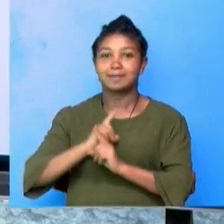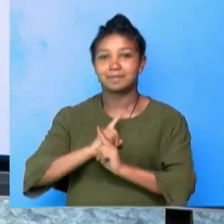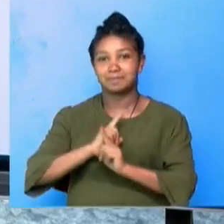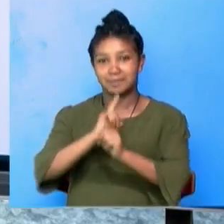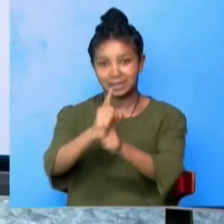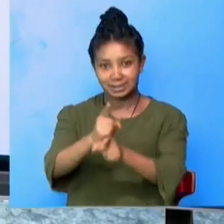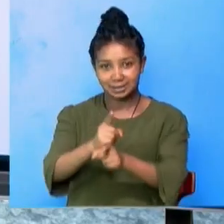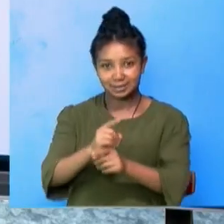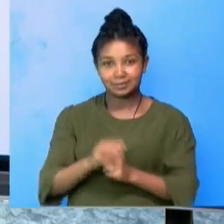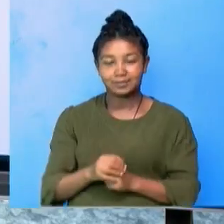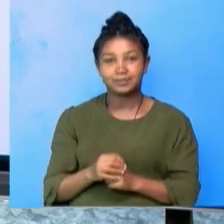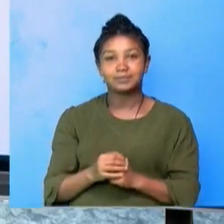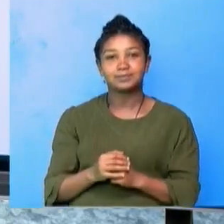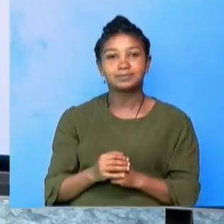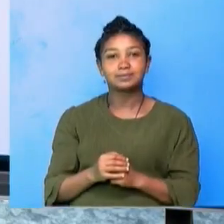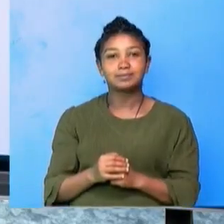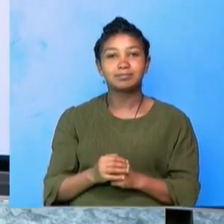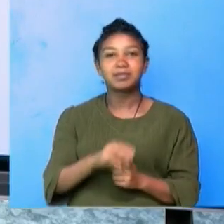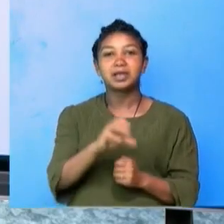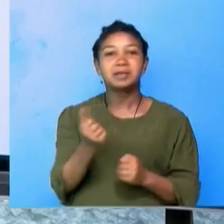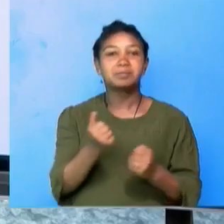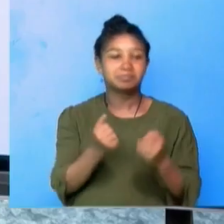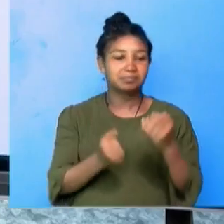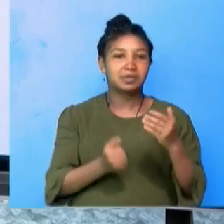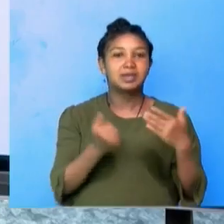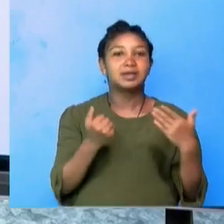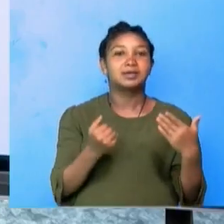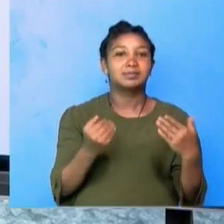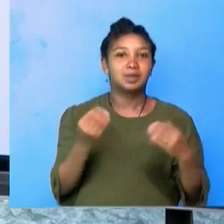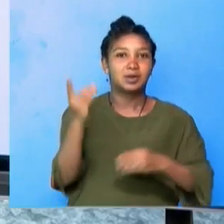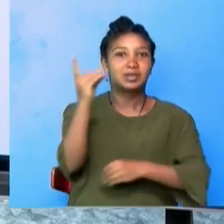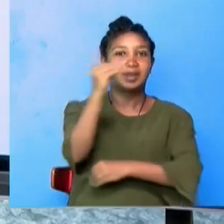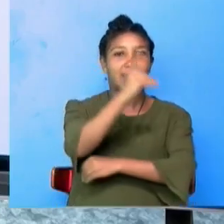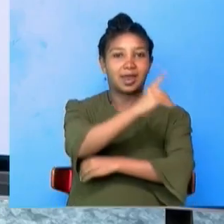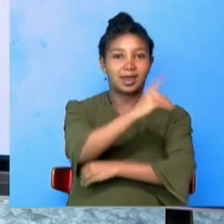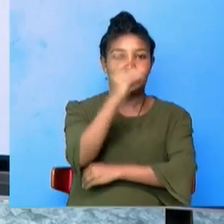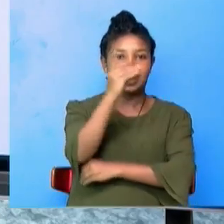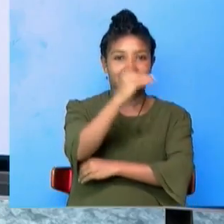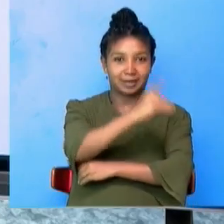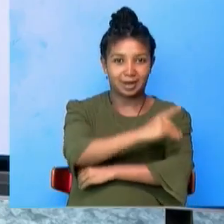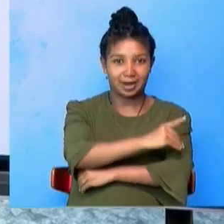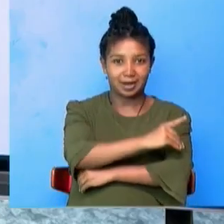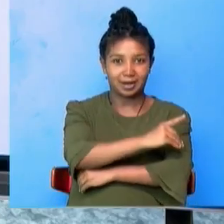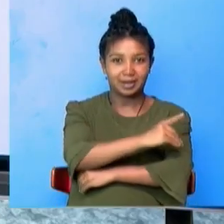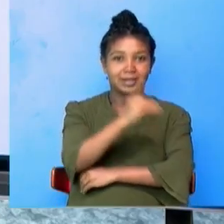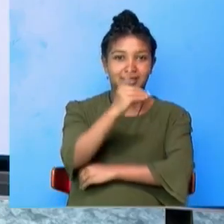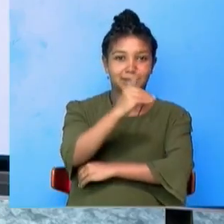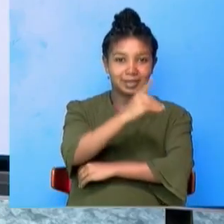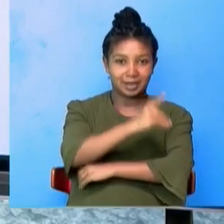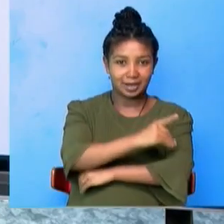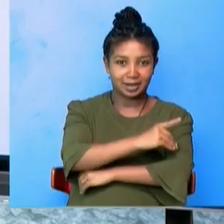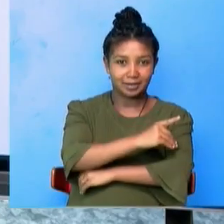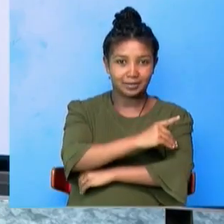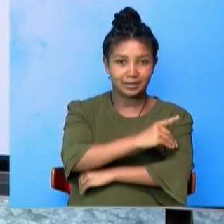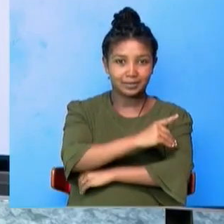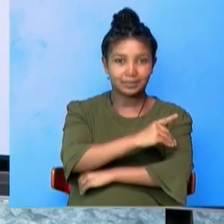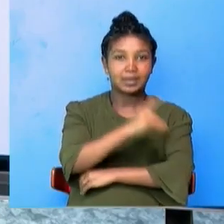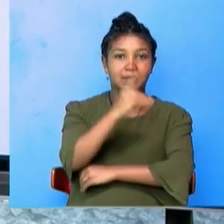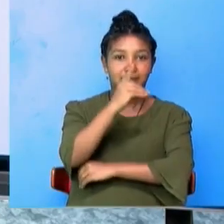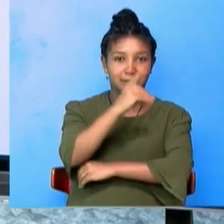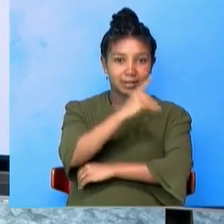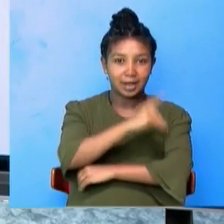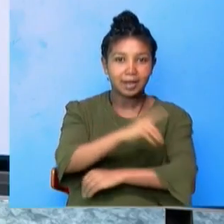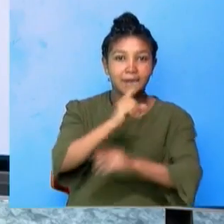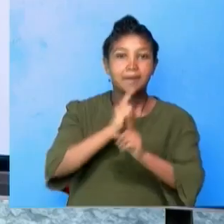slow. Here is the next day. Day. Day is, here is the choices.